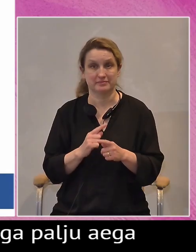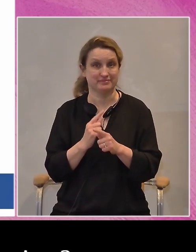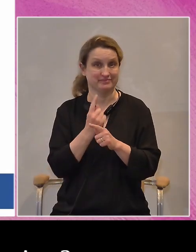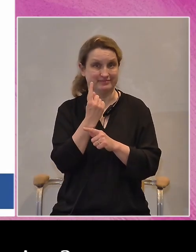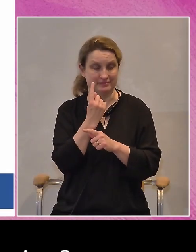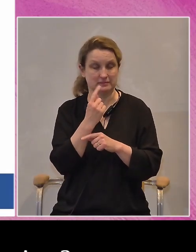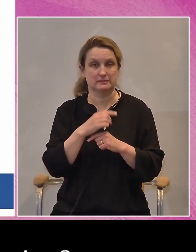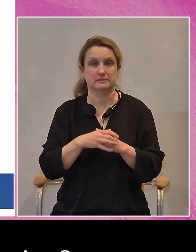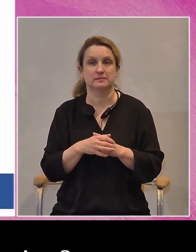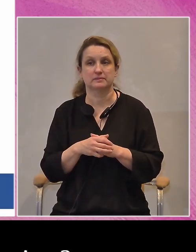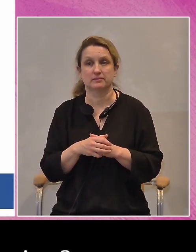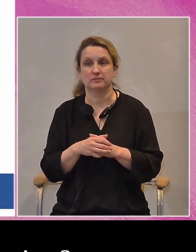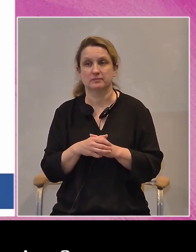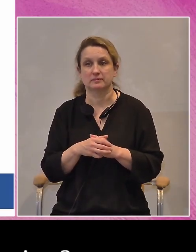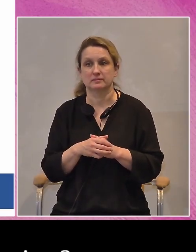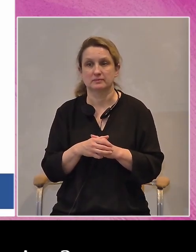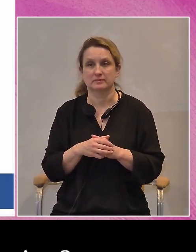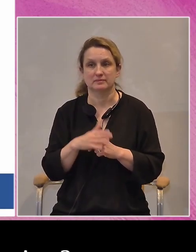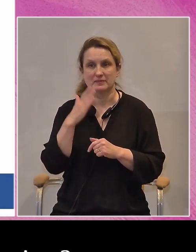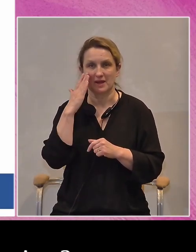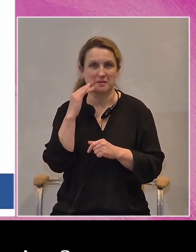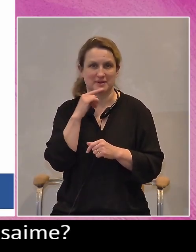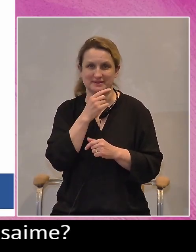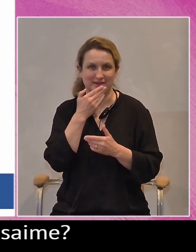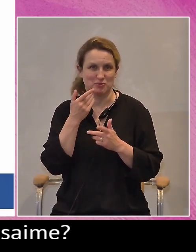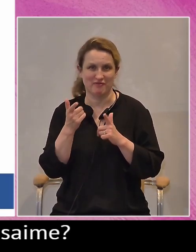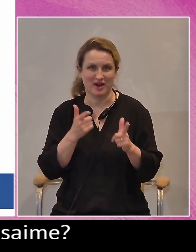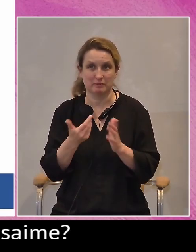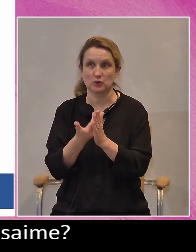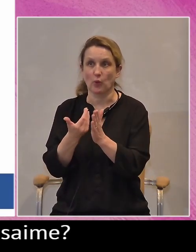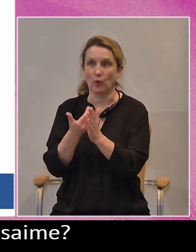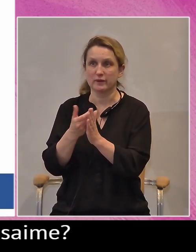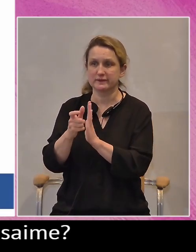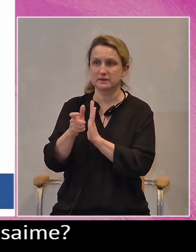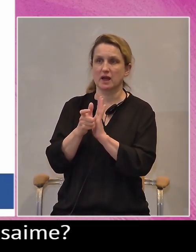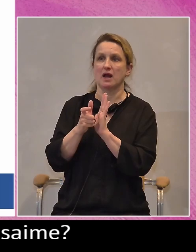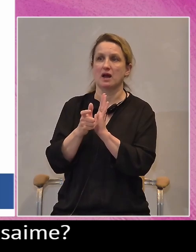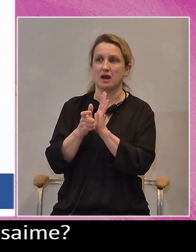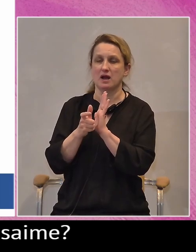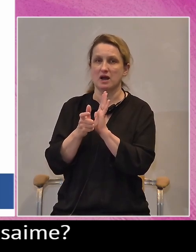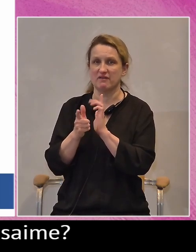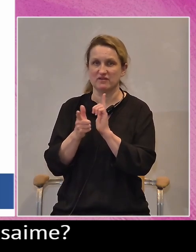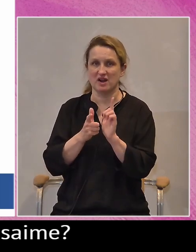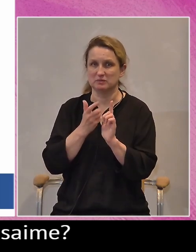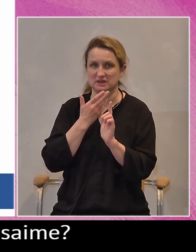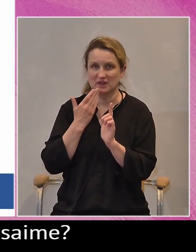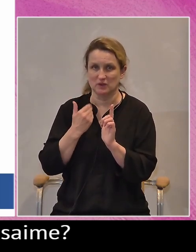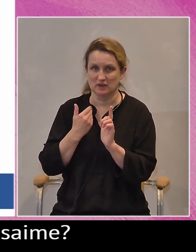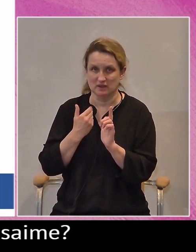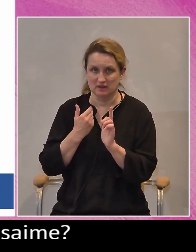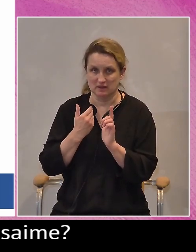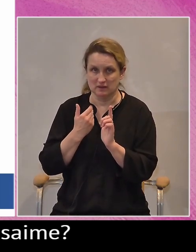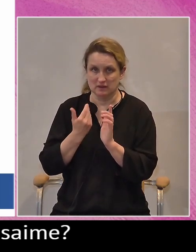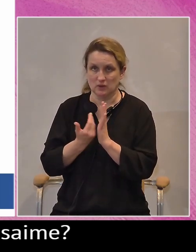Esmalt ükski vanem ei ole valmis sellist uudist vastu võtma ning ammugi ei teada, kuidas selle uudisega